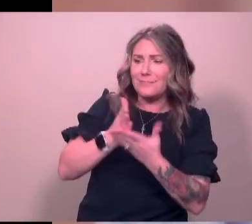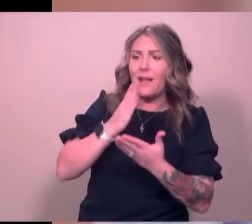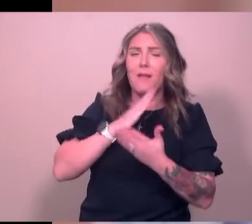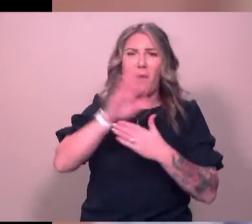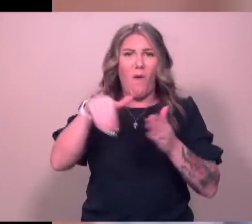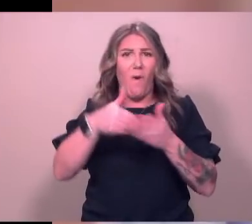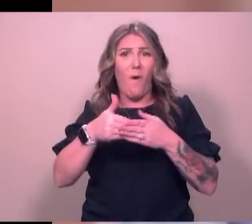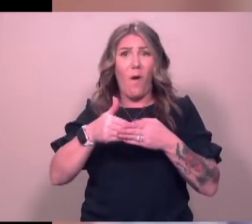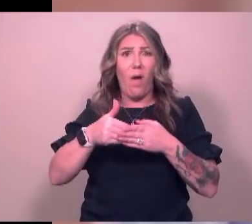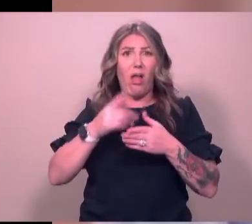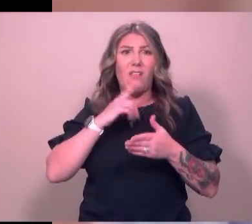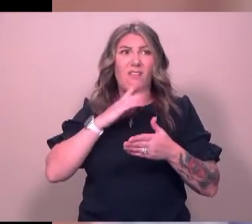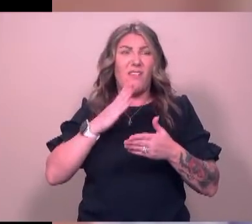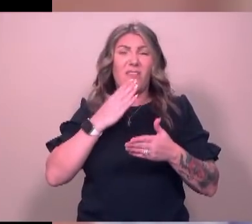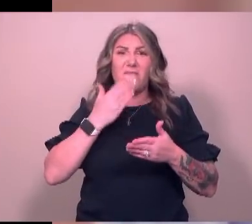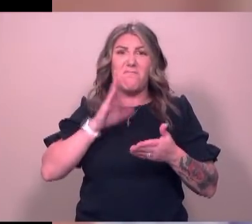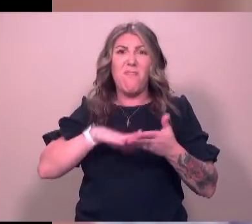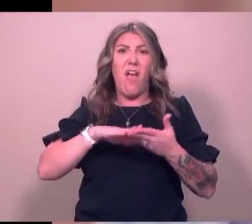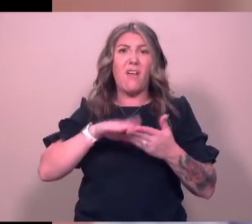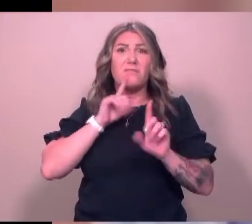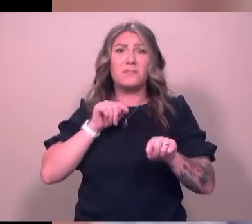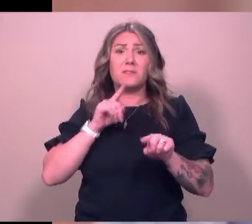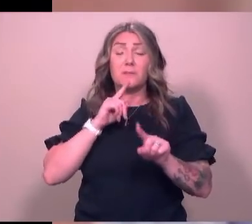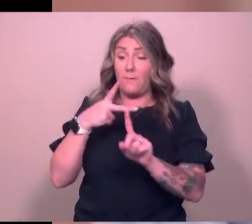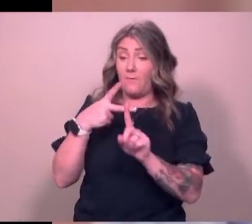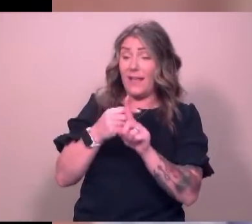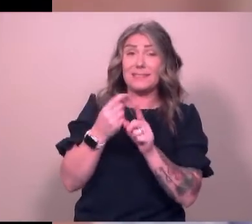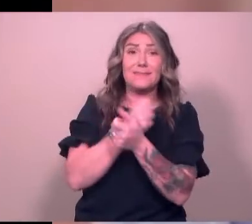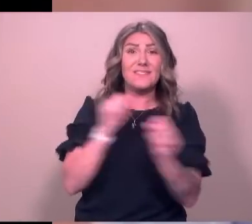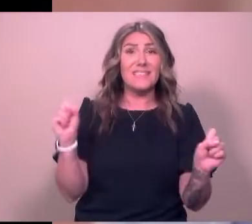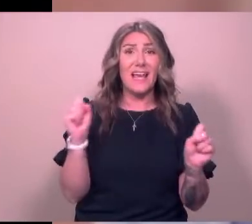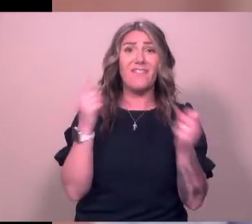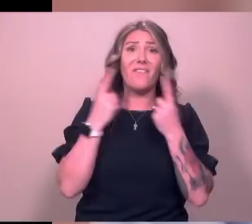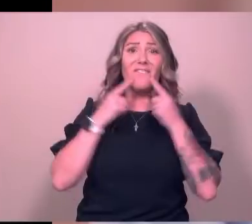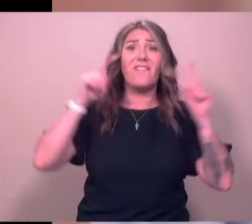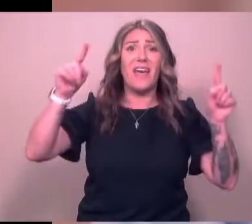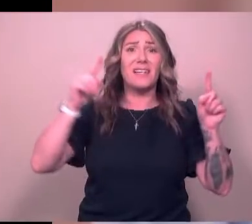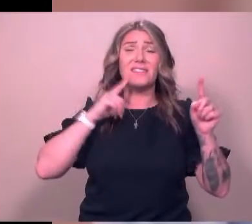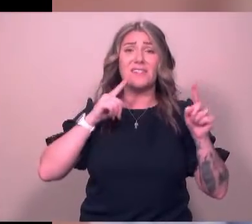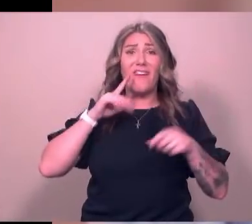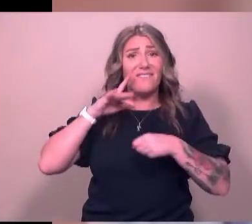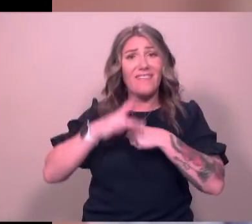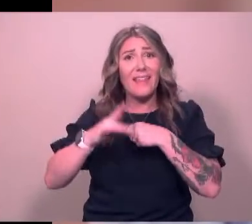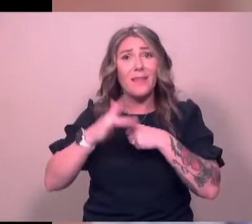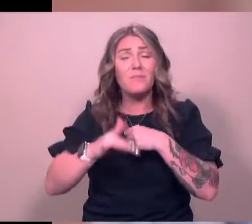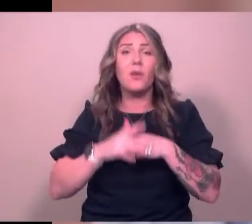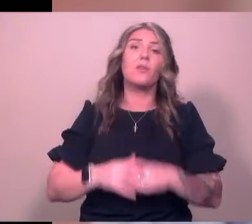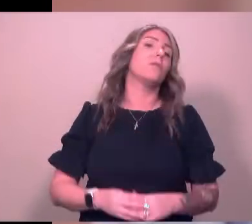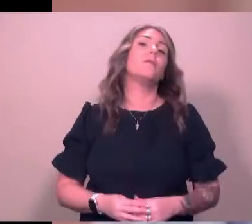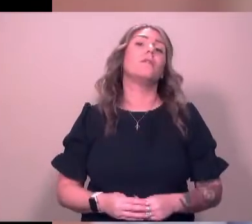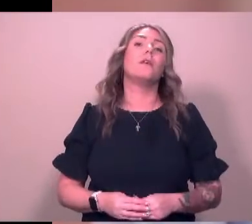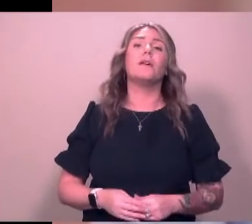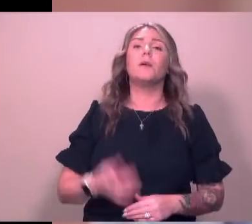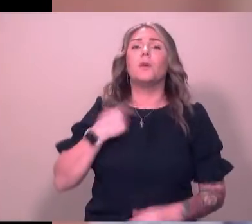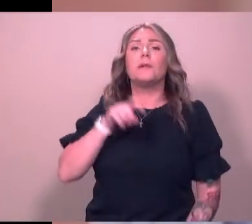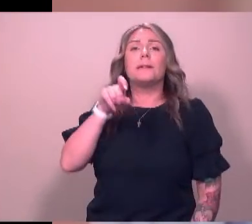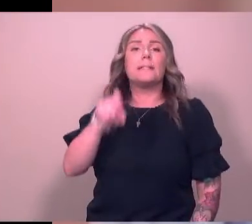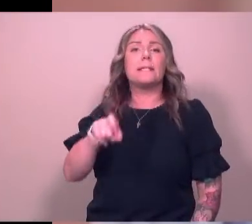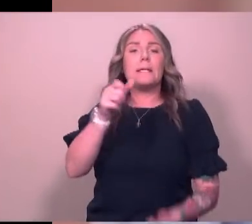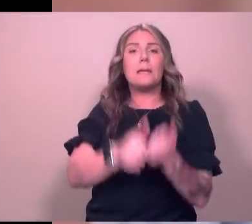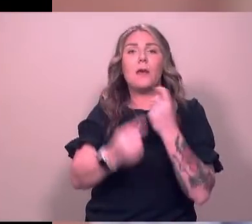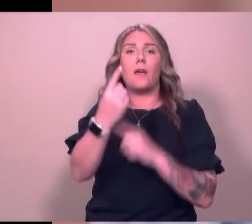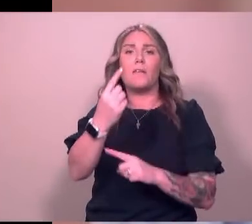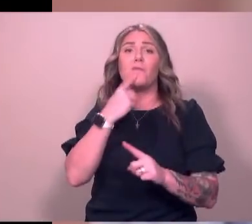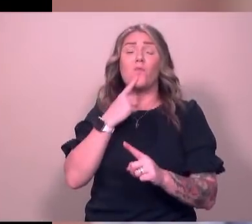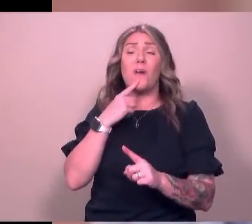consequences that we're in. Vaccines are safe, they are effective, they are available. We need everyone to